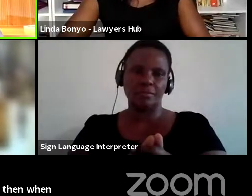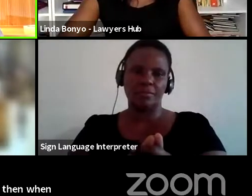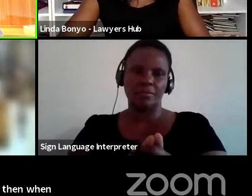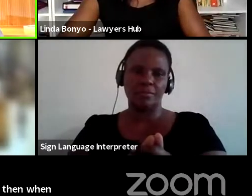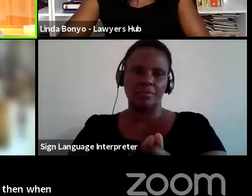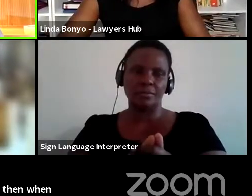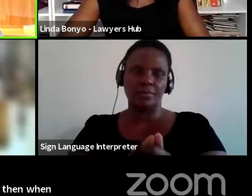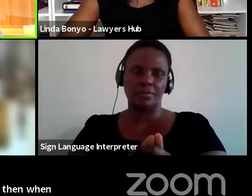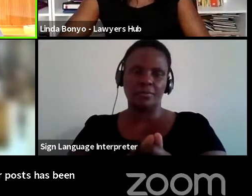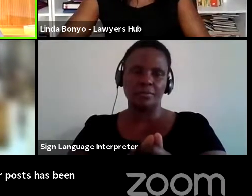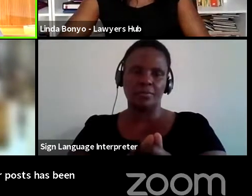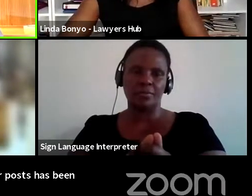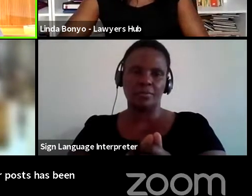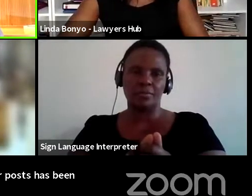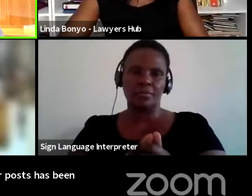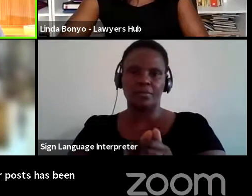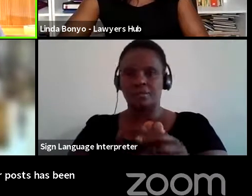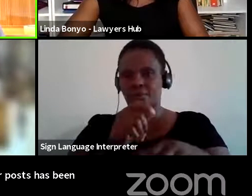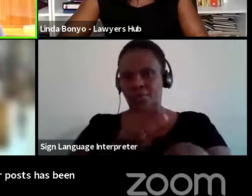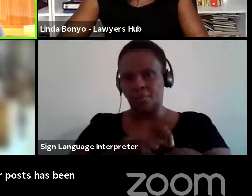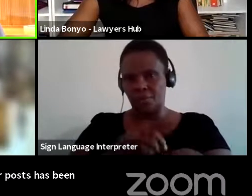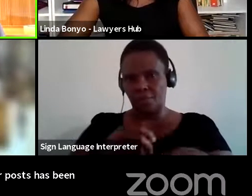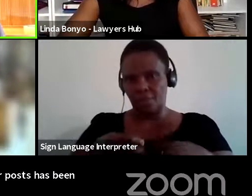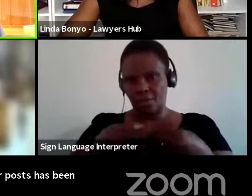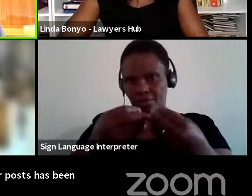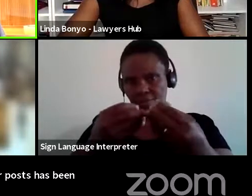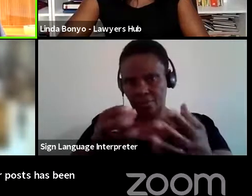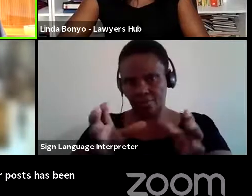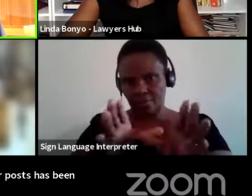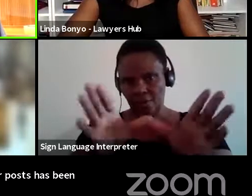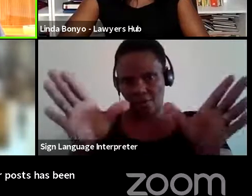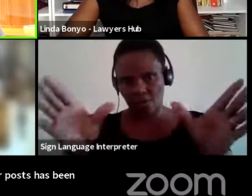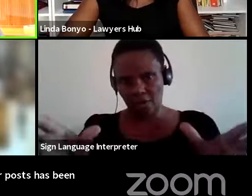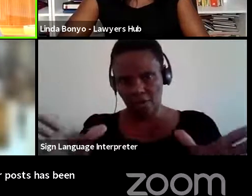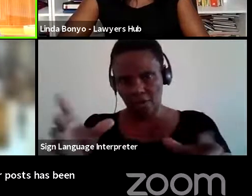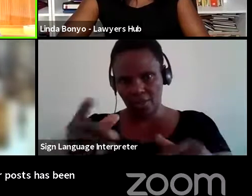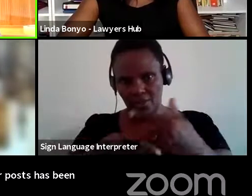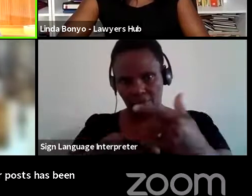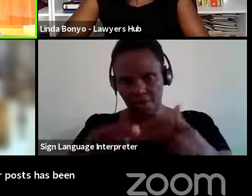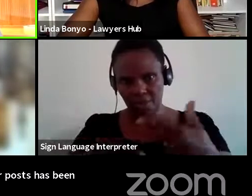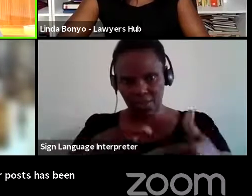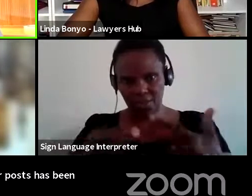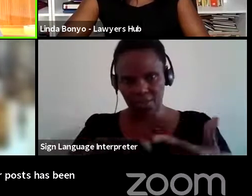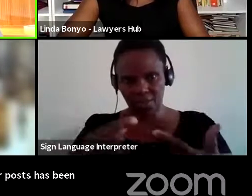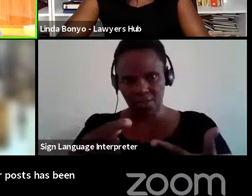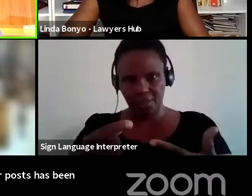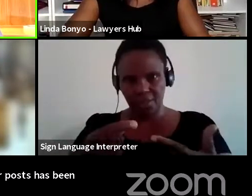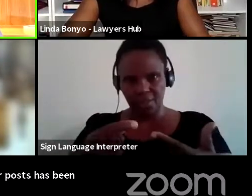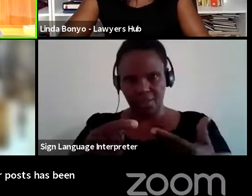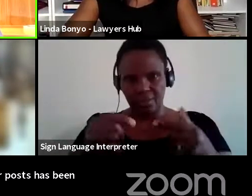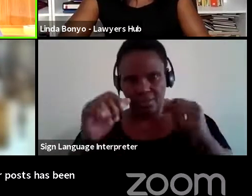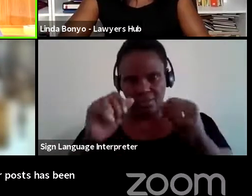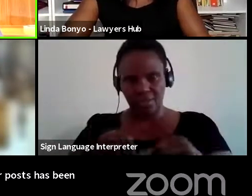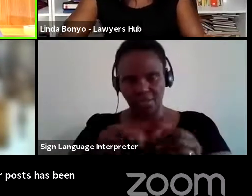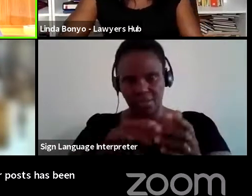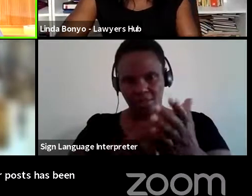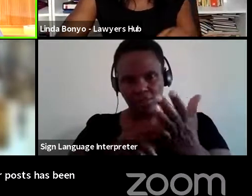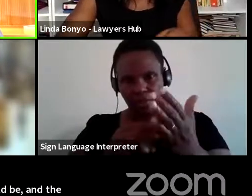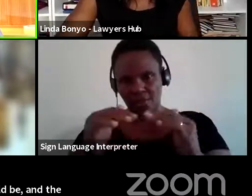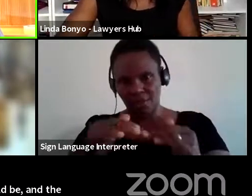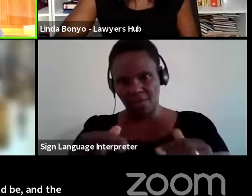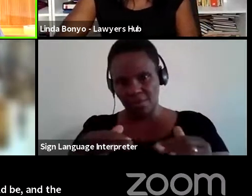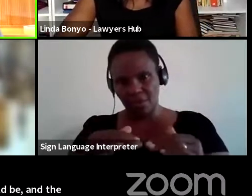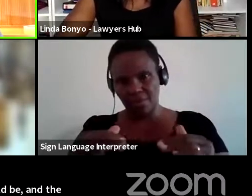suspended, a minimum level of detail for adequate notice. And we set out some guidance for what that minimum level of detail would be. And then the